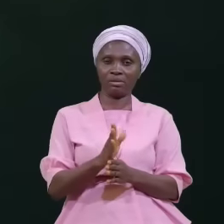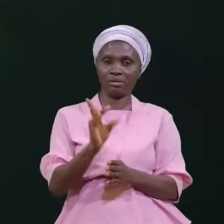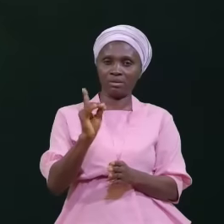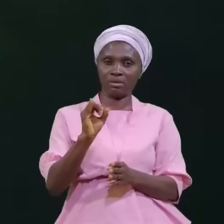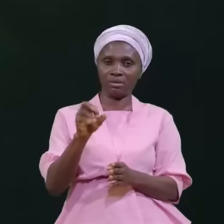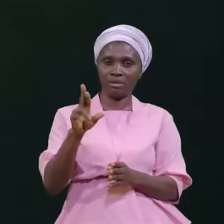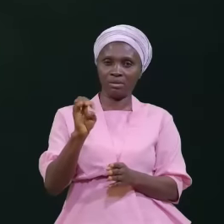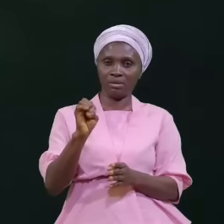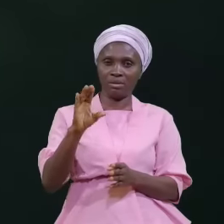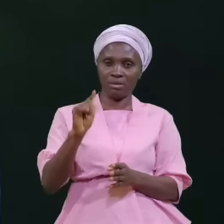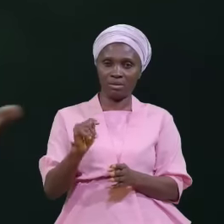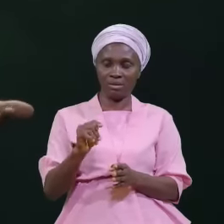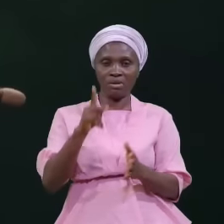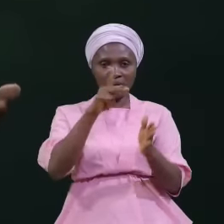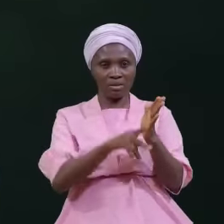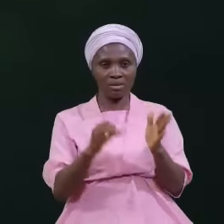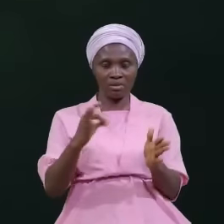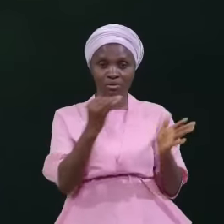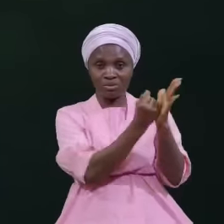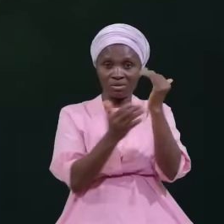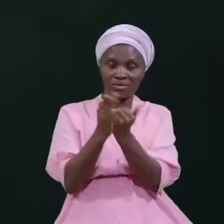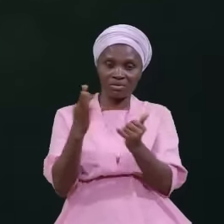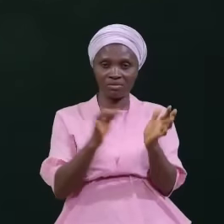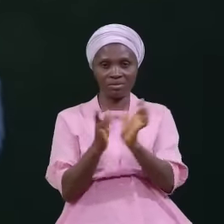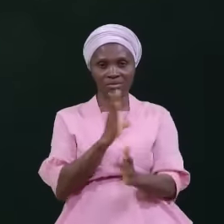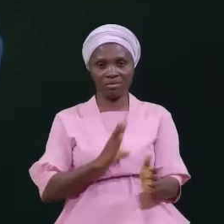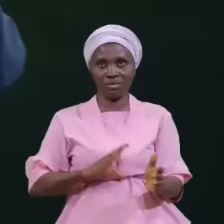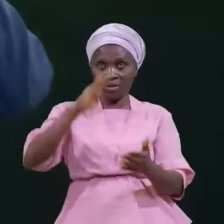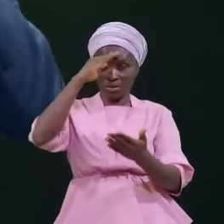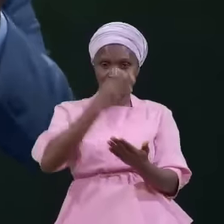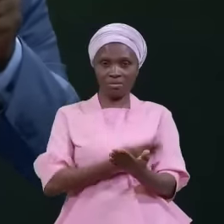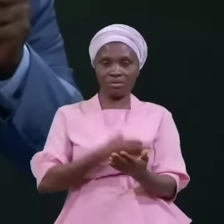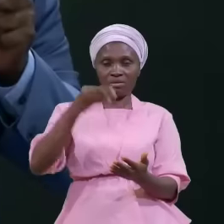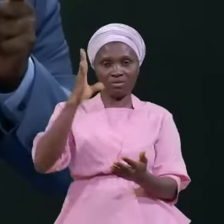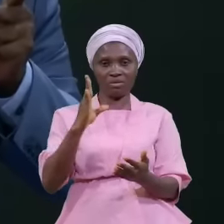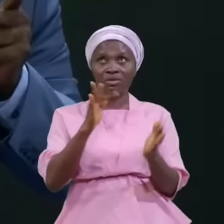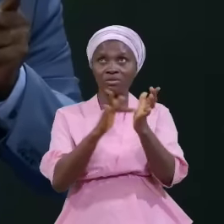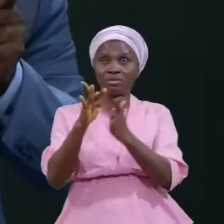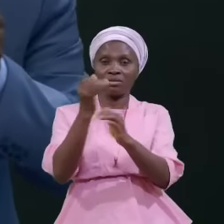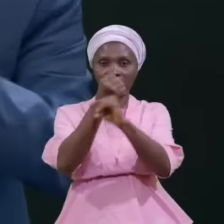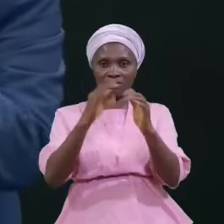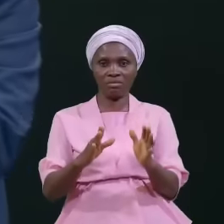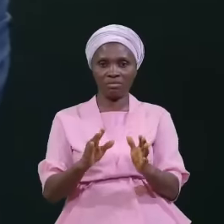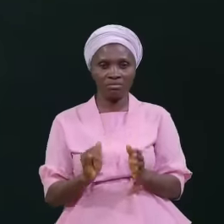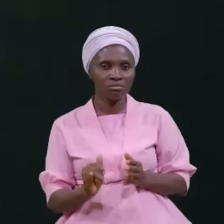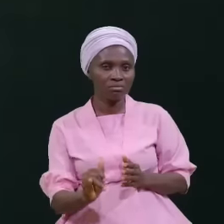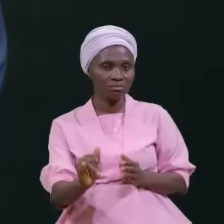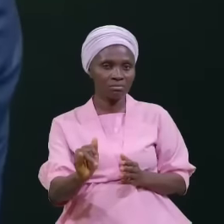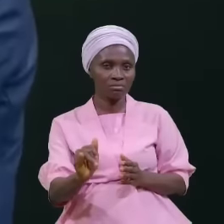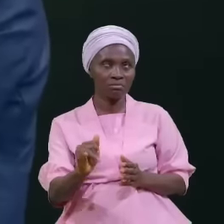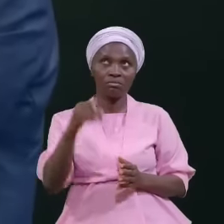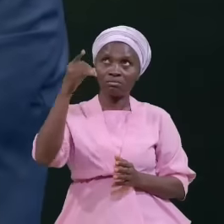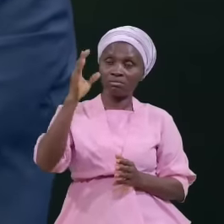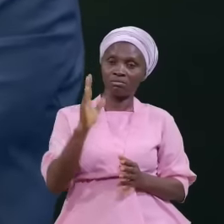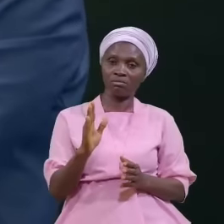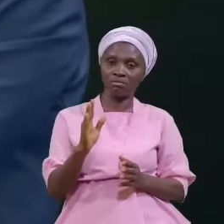Jesus, the Son of God, of Jesus, the Savior. Yet God